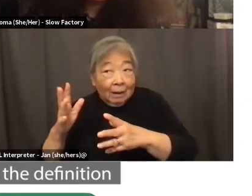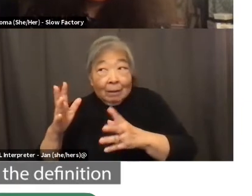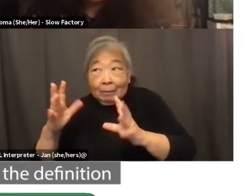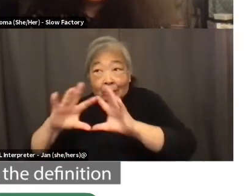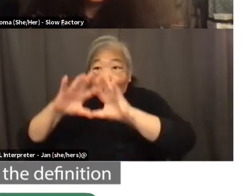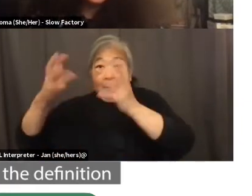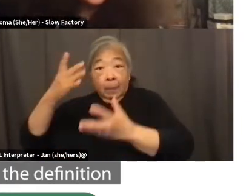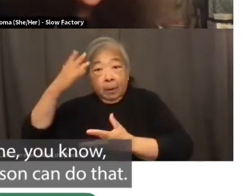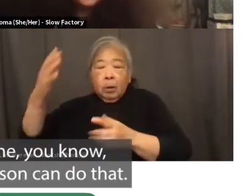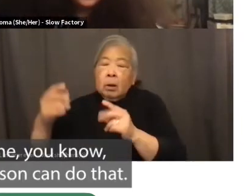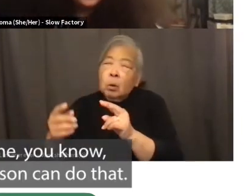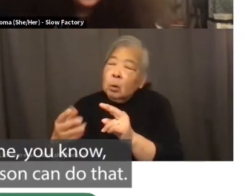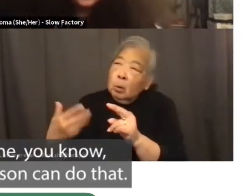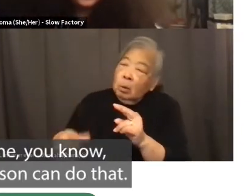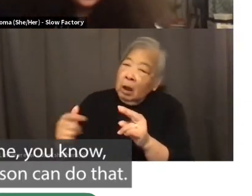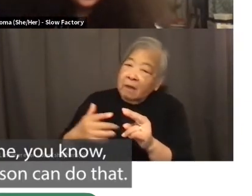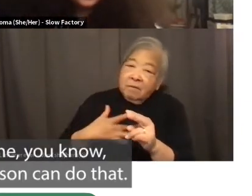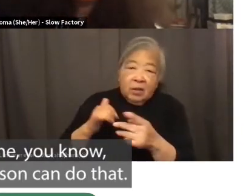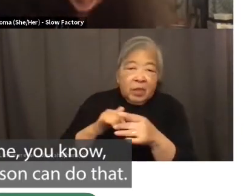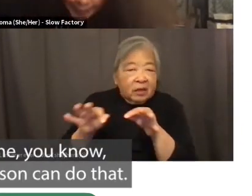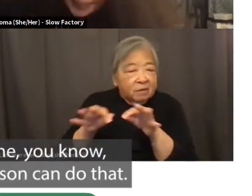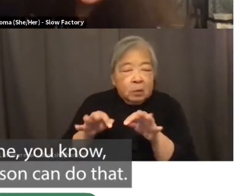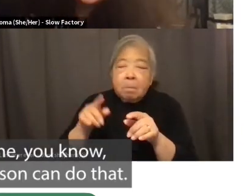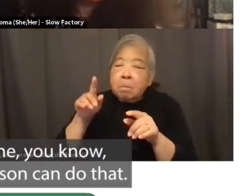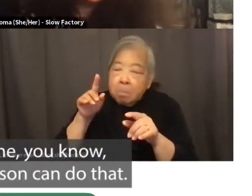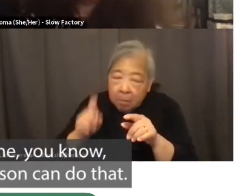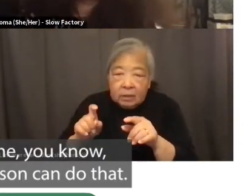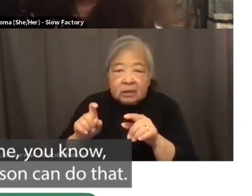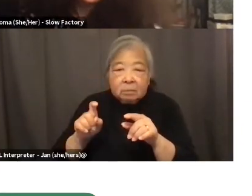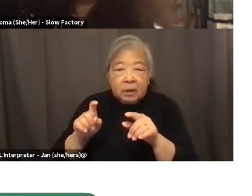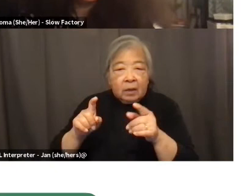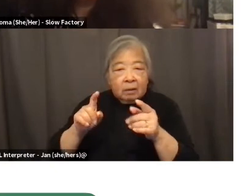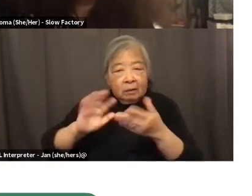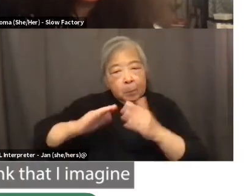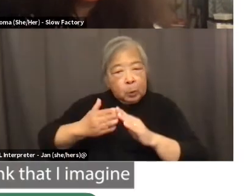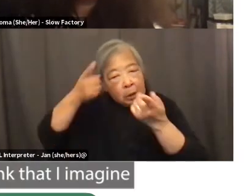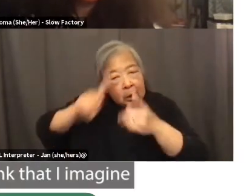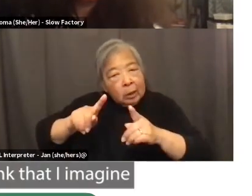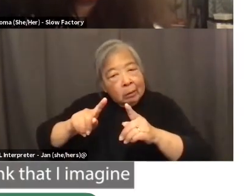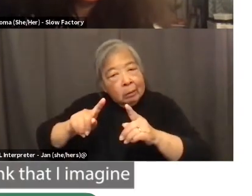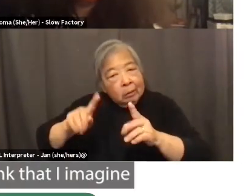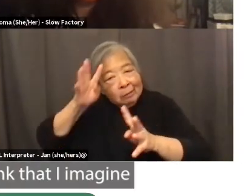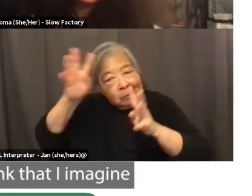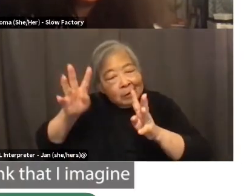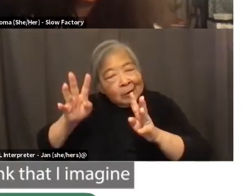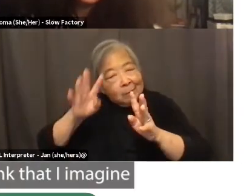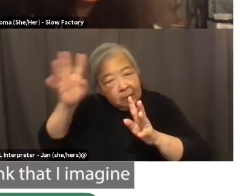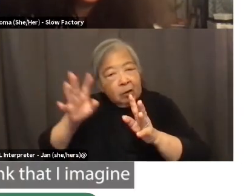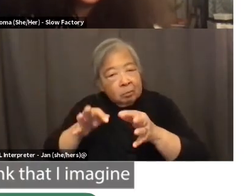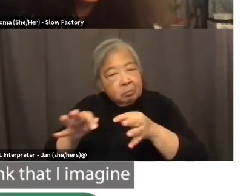Because I feel like the definition has to be communal. Like, no one person can do that. But for me, I think